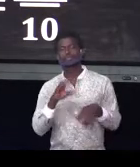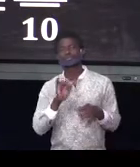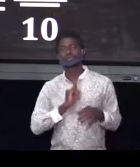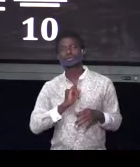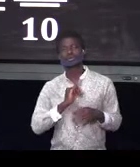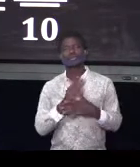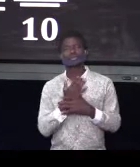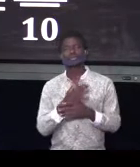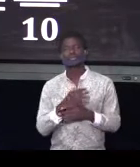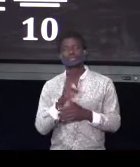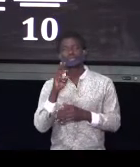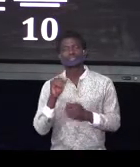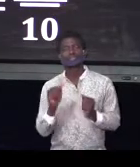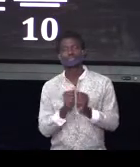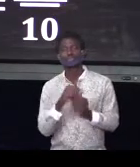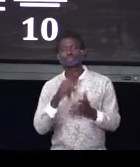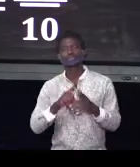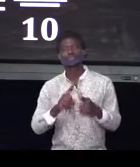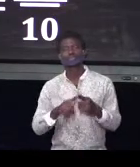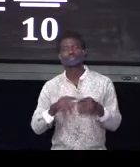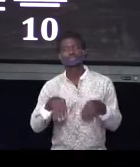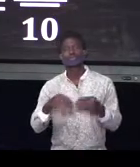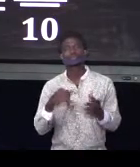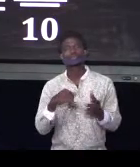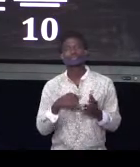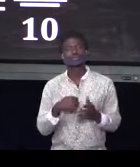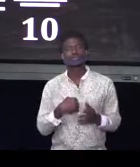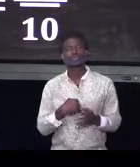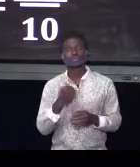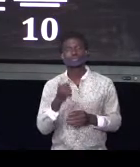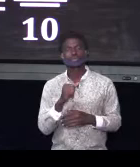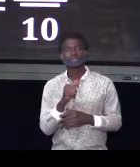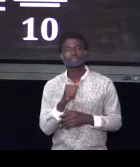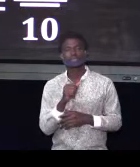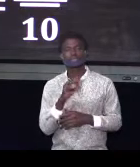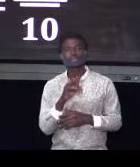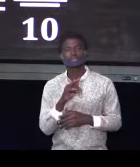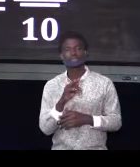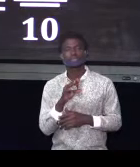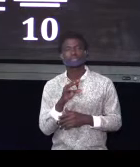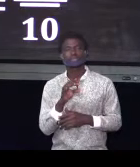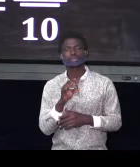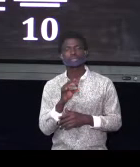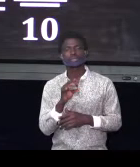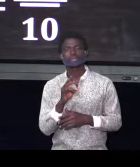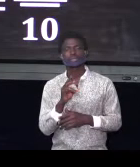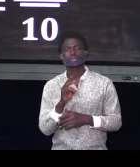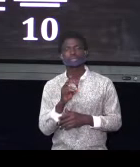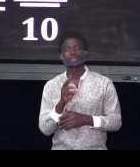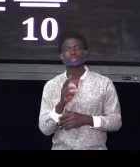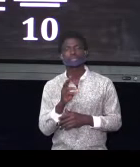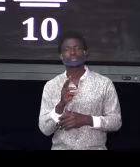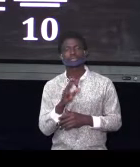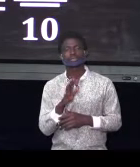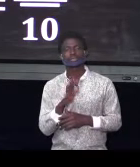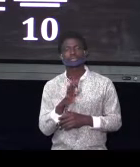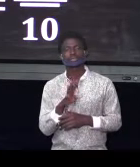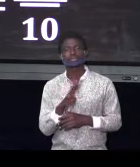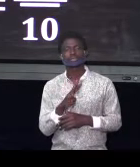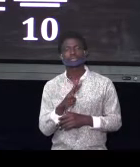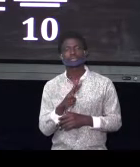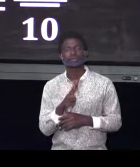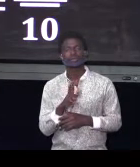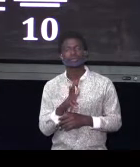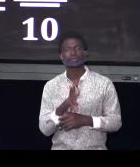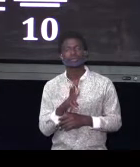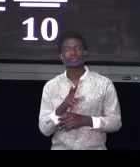do I divide 60 with to give me 10? 10, 9, 8, 7, 6,